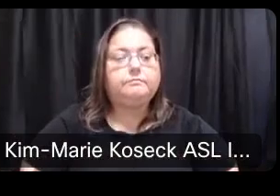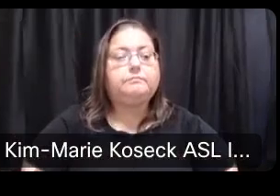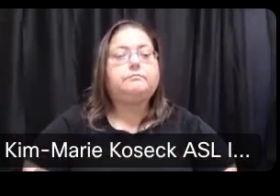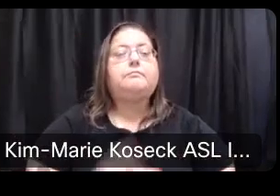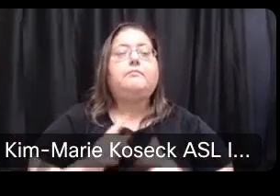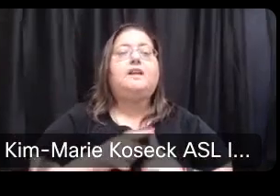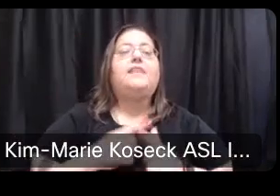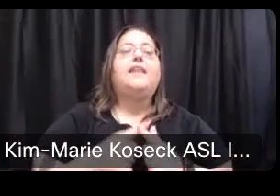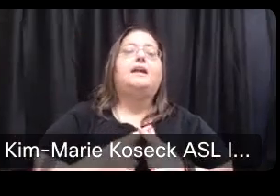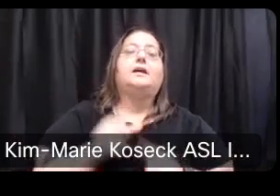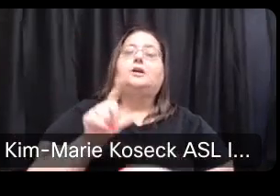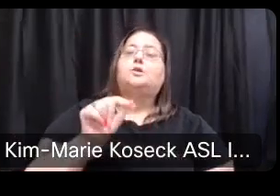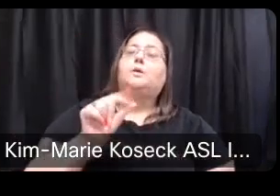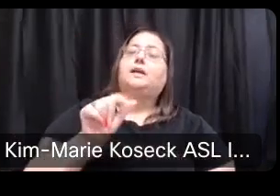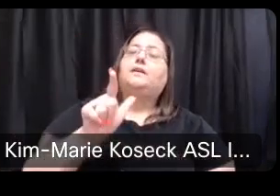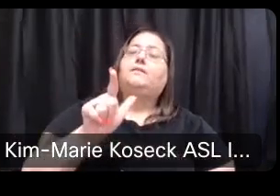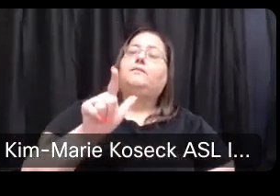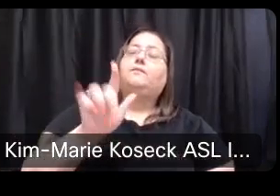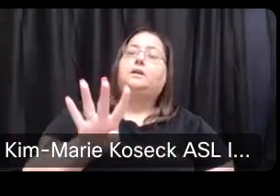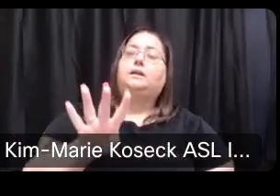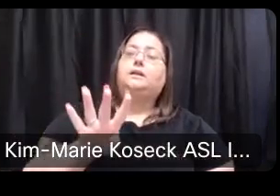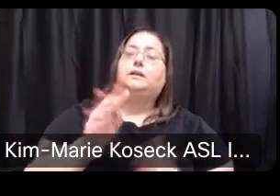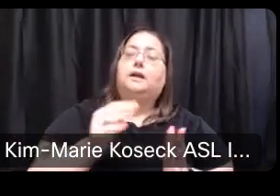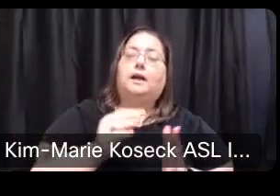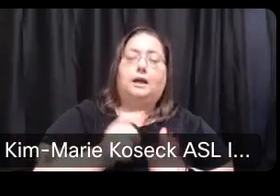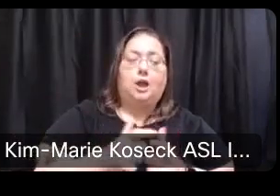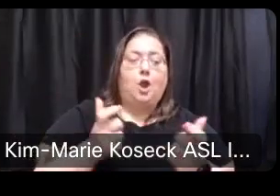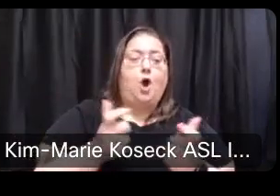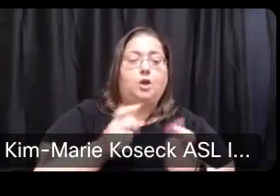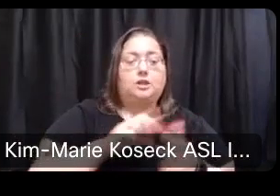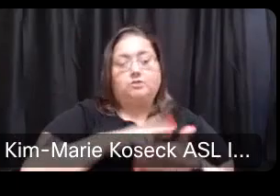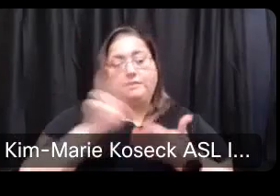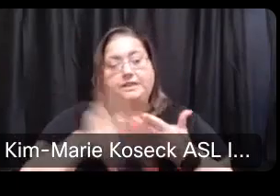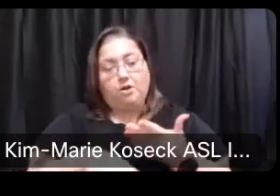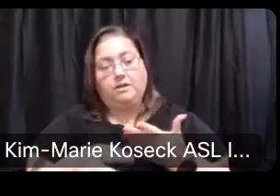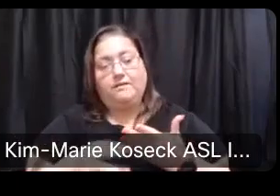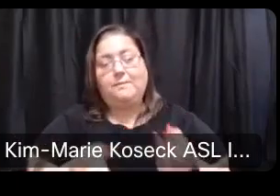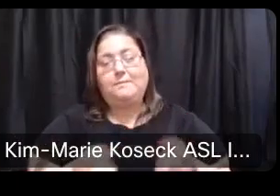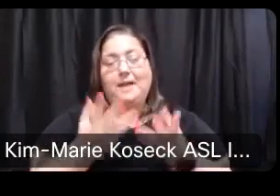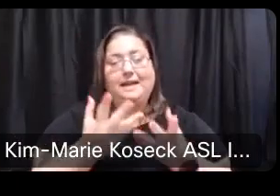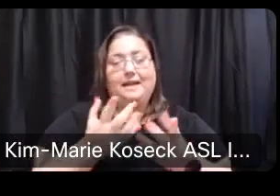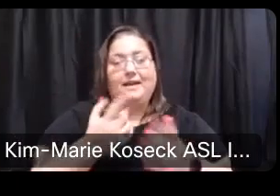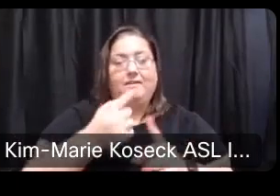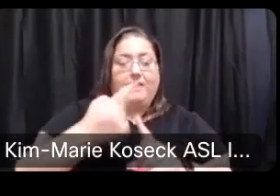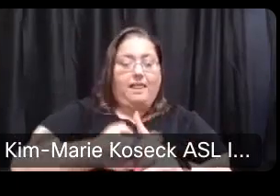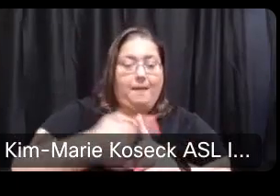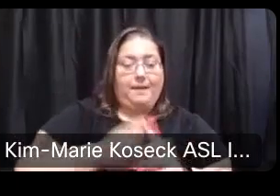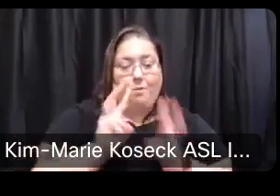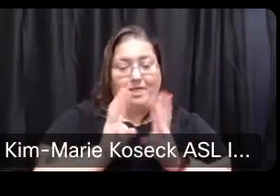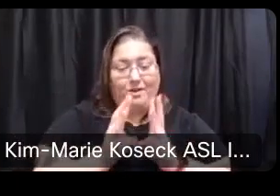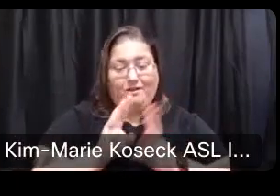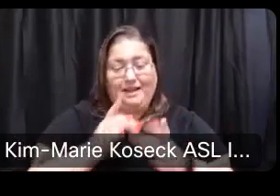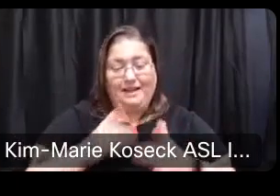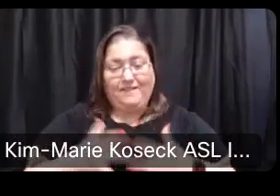Then in 2014, again, largely as a result of many of these climate and weather events, the